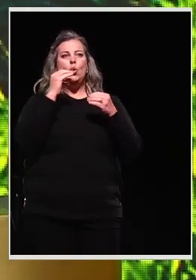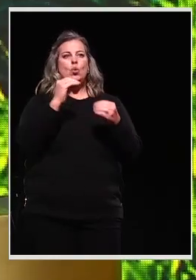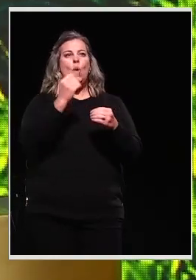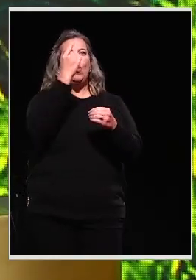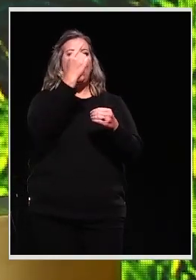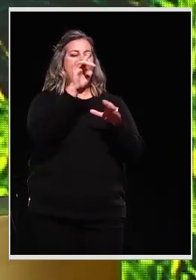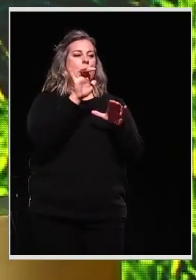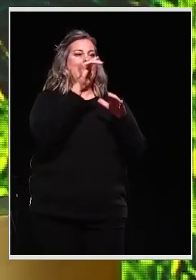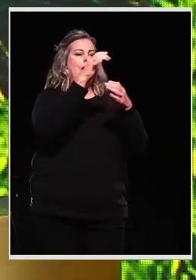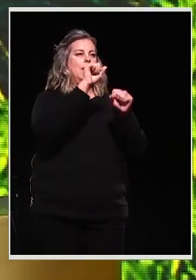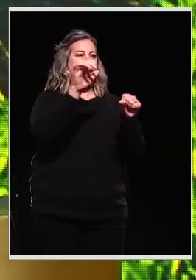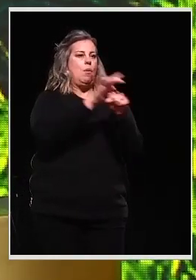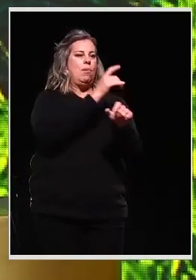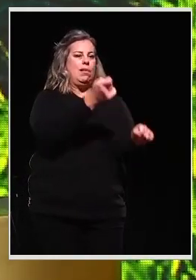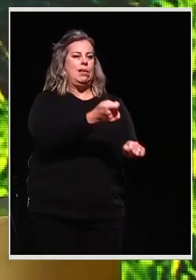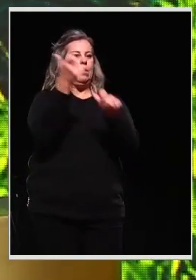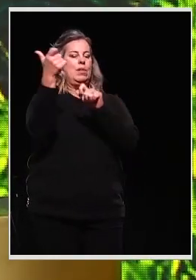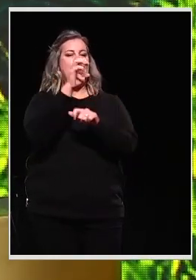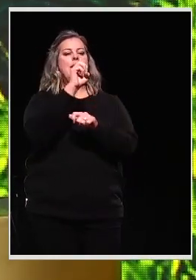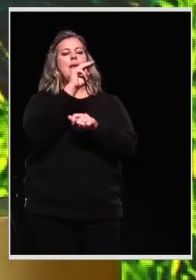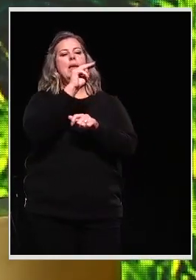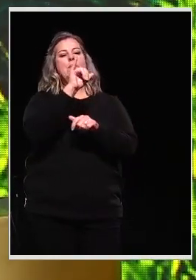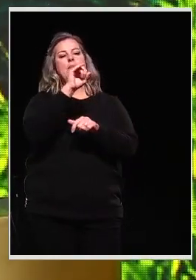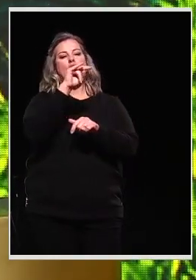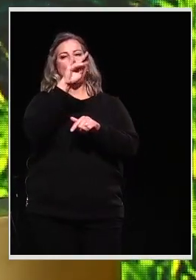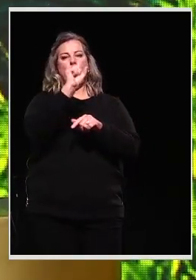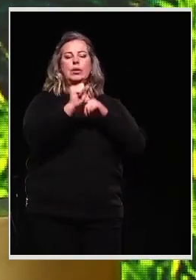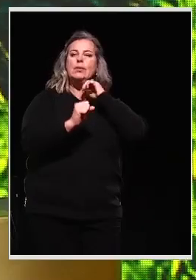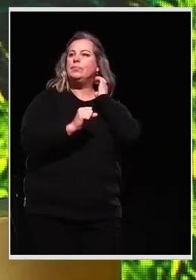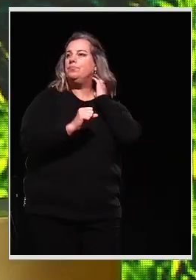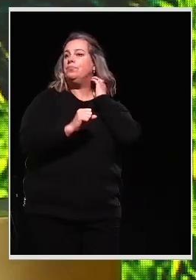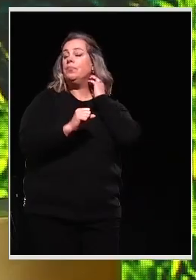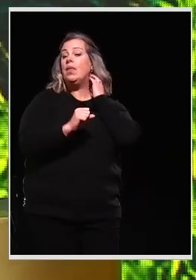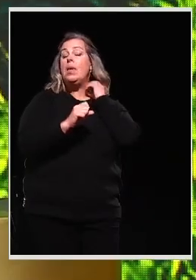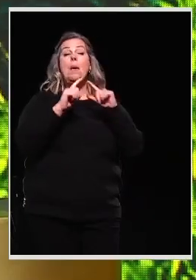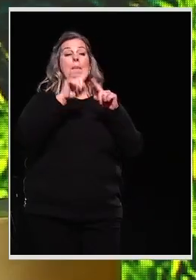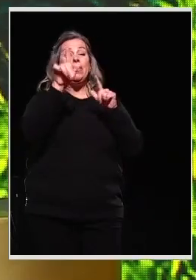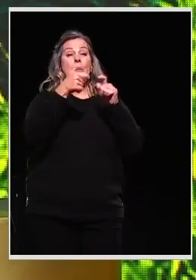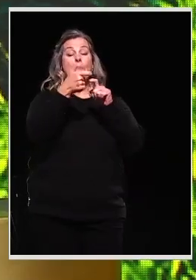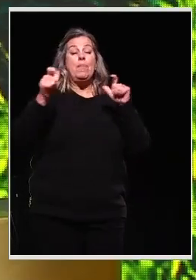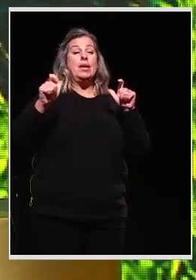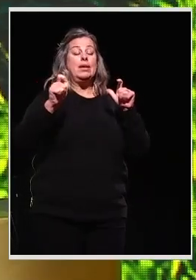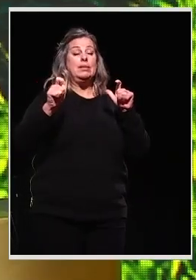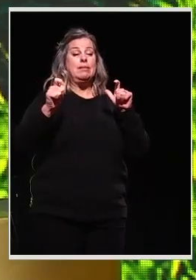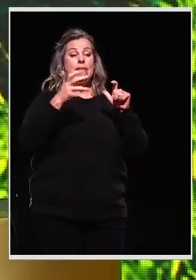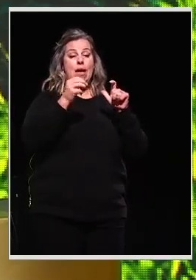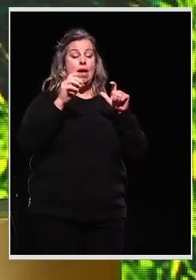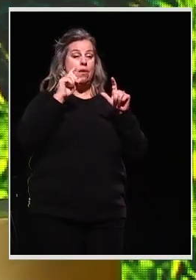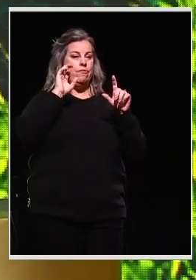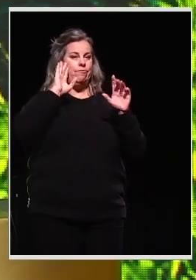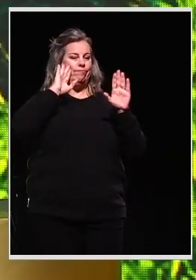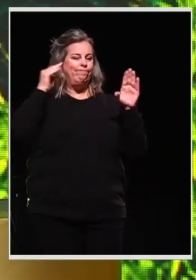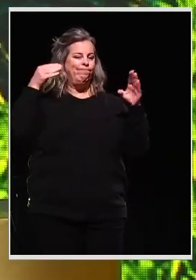completely eliminate its emissions overnight. But if you're looking at the biggest emitters and systematically going through and determining your targets across